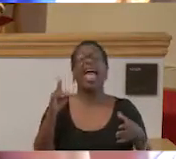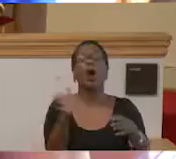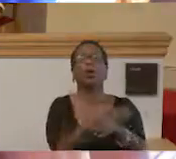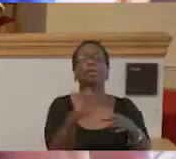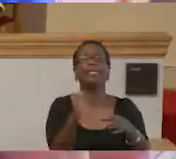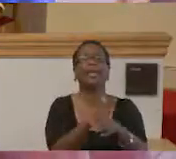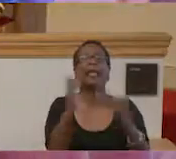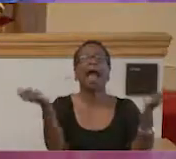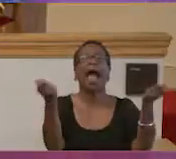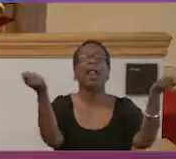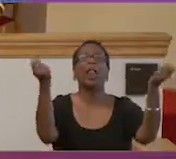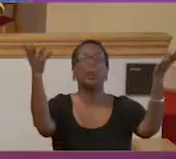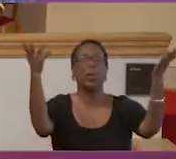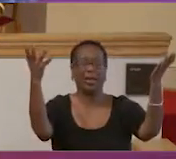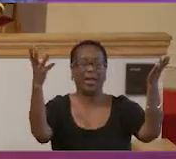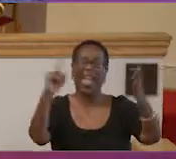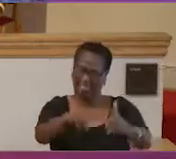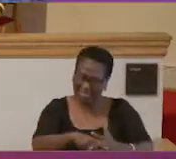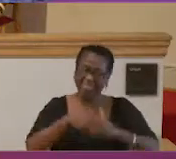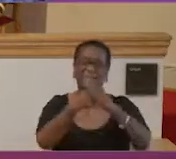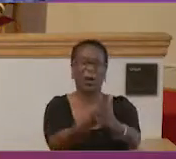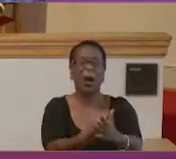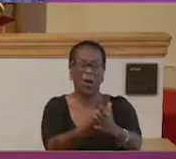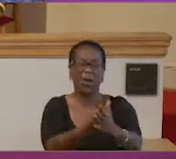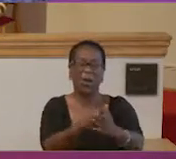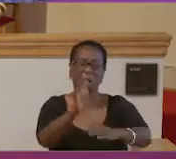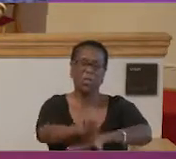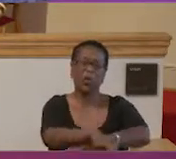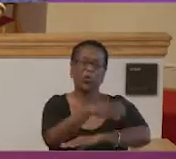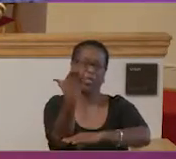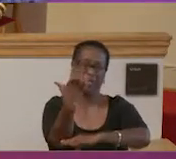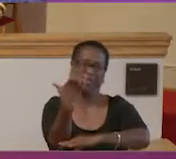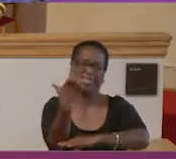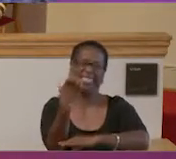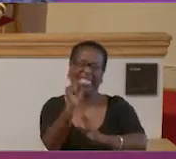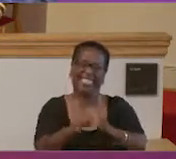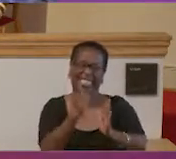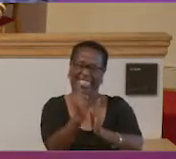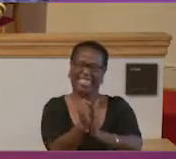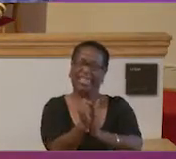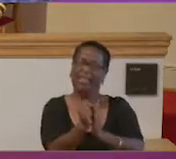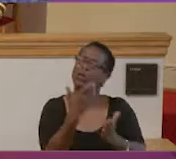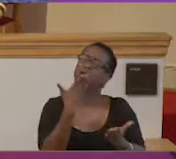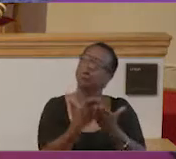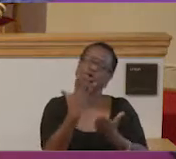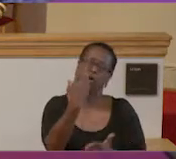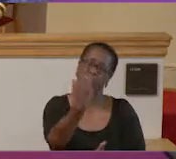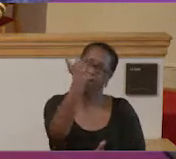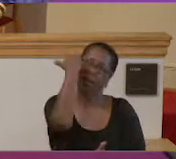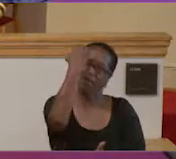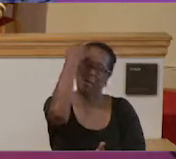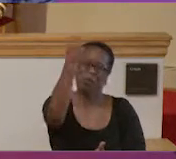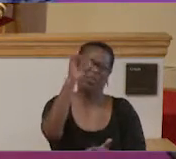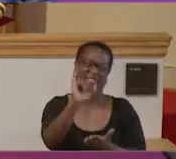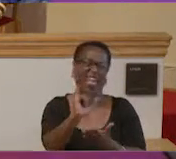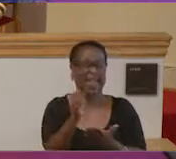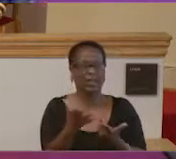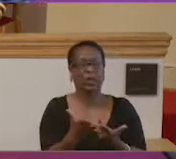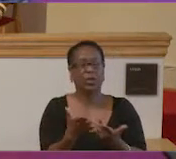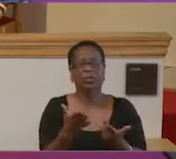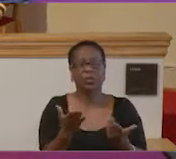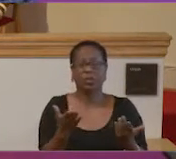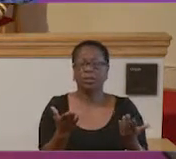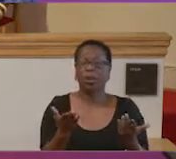Chorus and kicked off the Christmas season. Good memories come from our churches. So on behalf